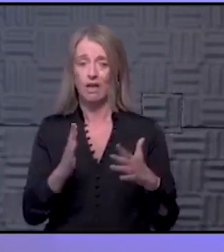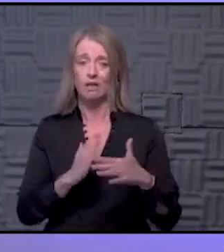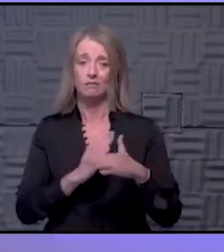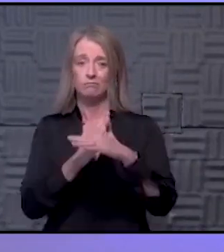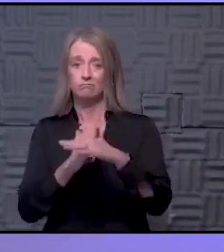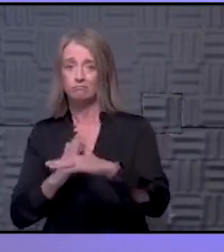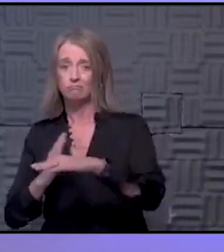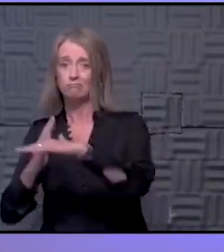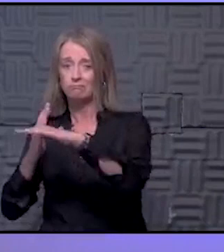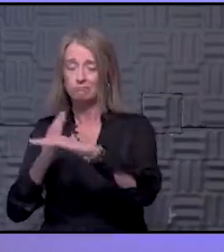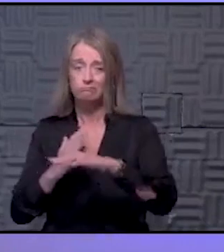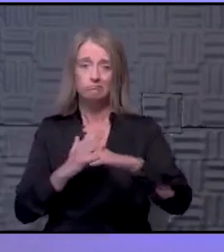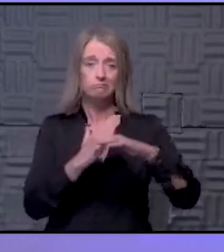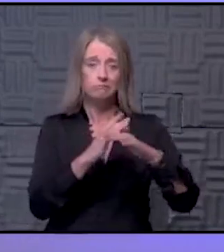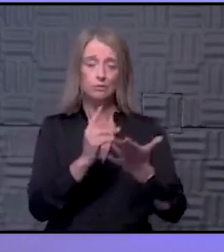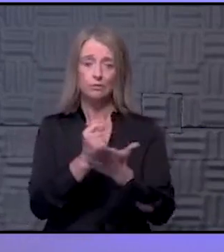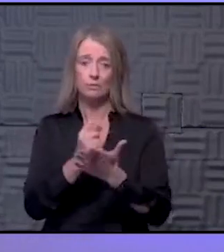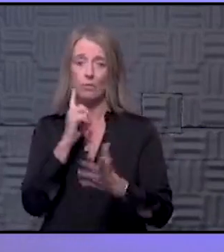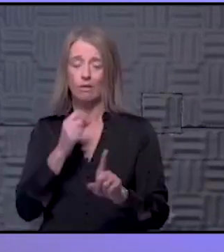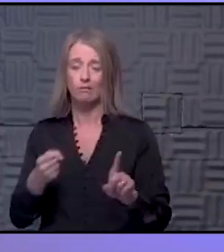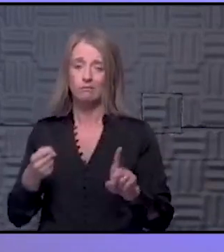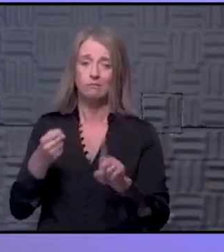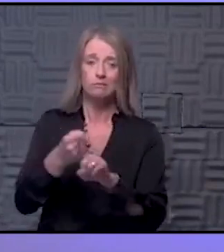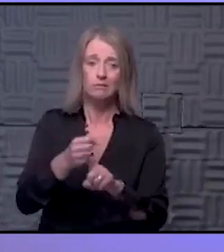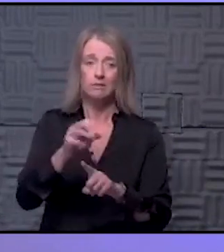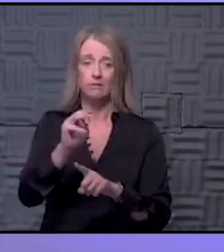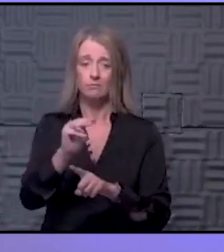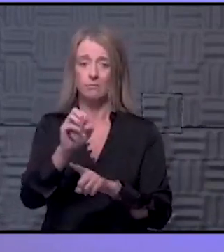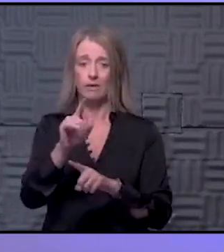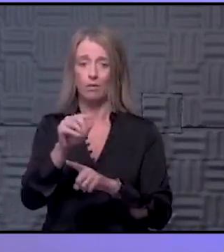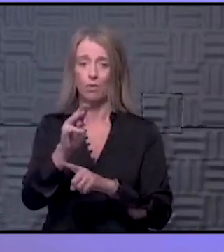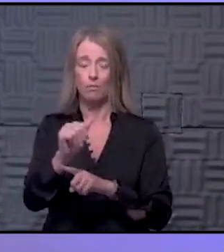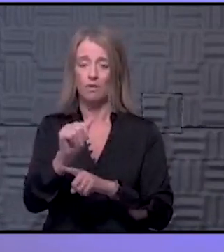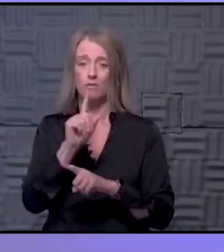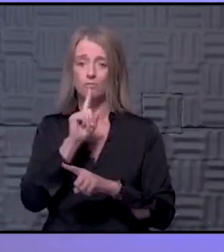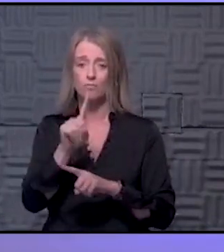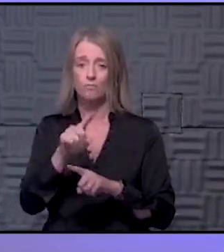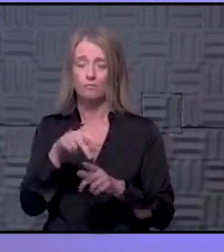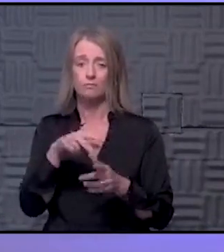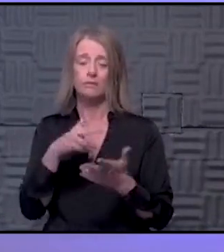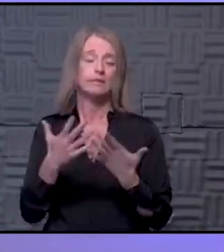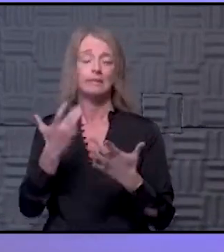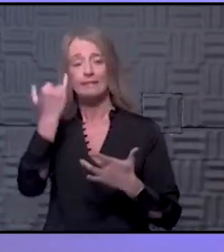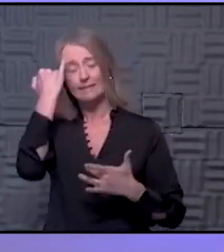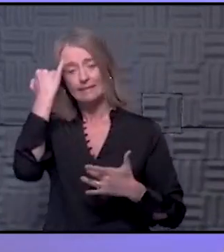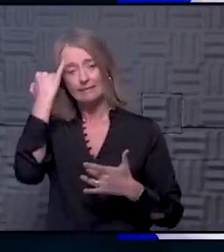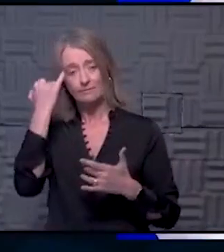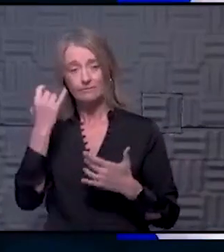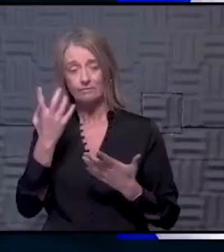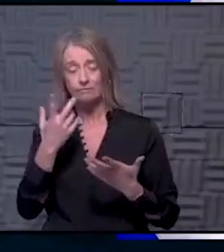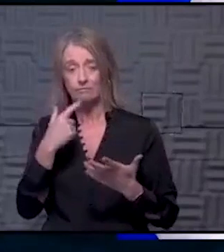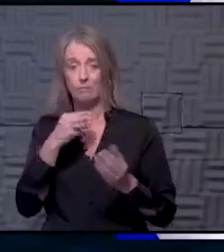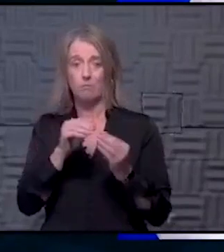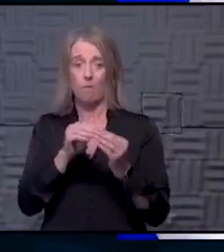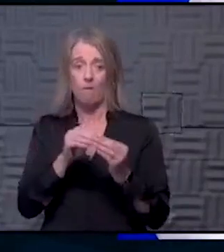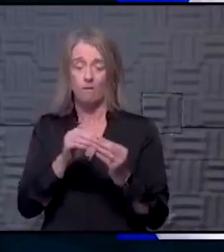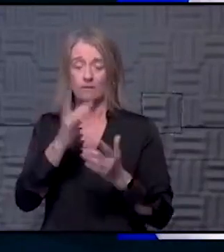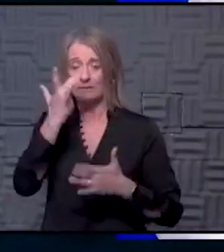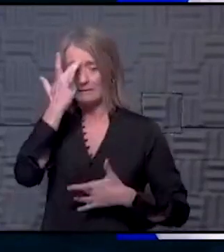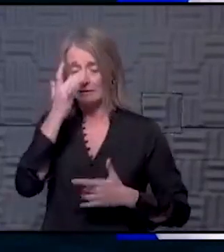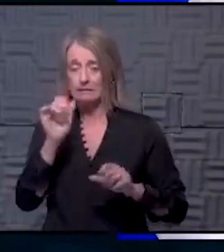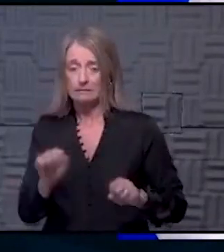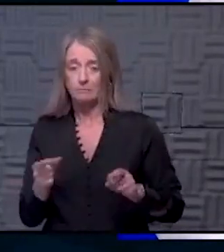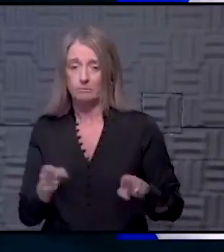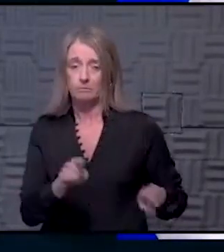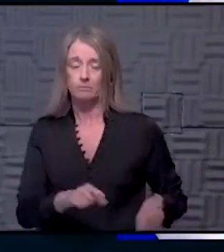treatment, which will cause impact on the myeloma and increase the risk of relapse of the disease. Yeah. As